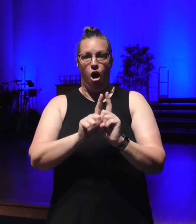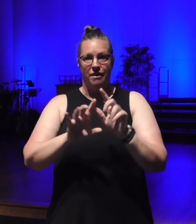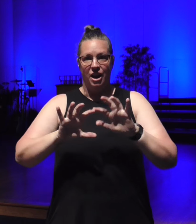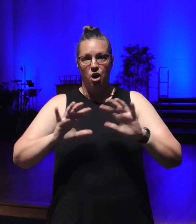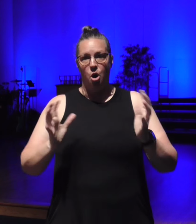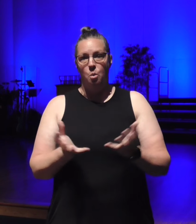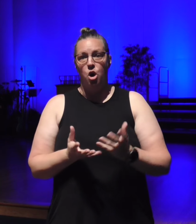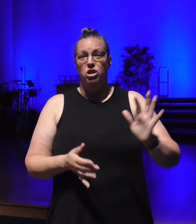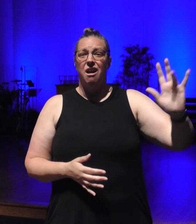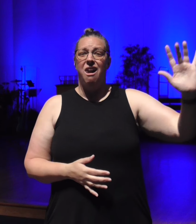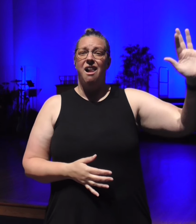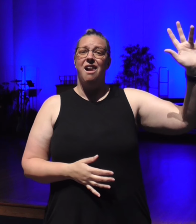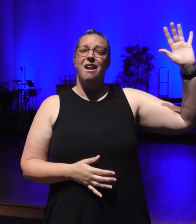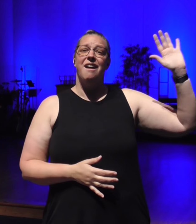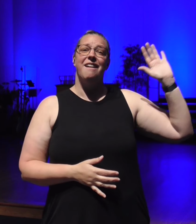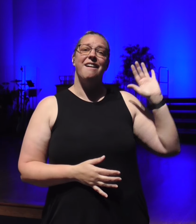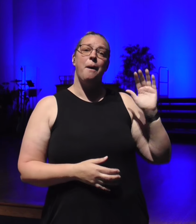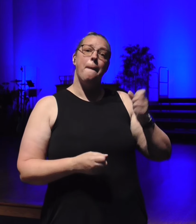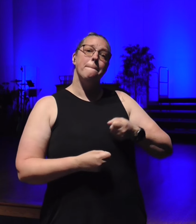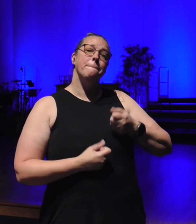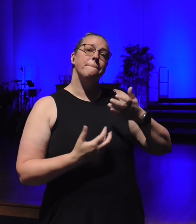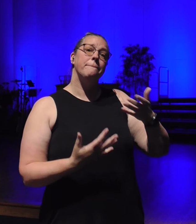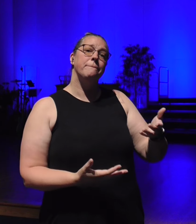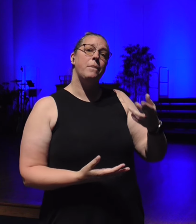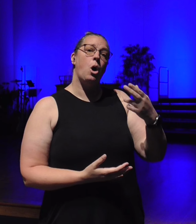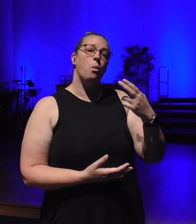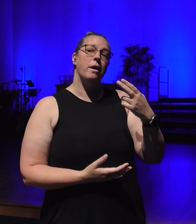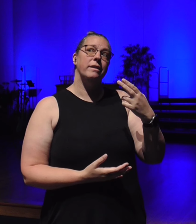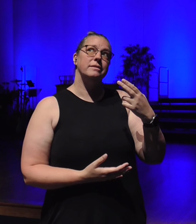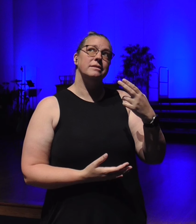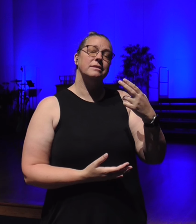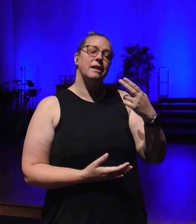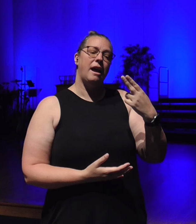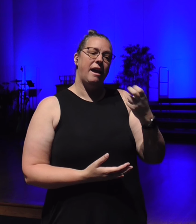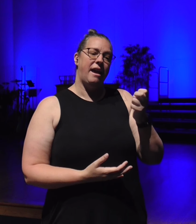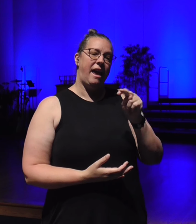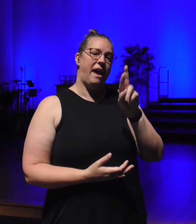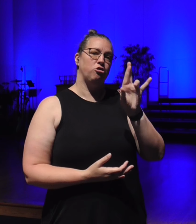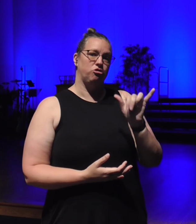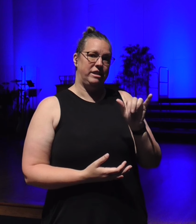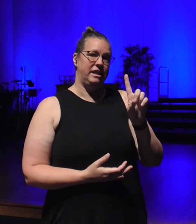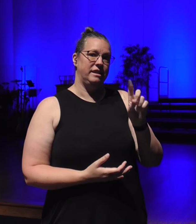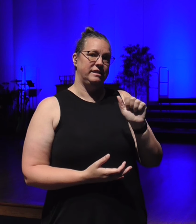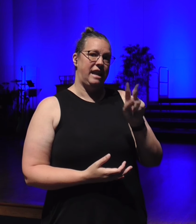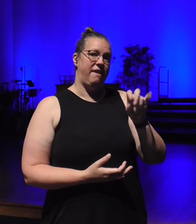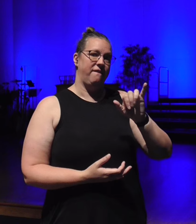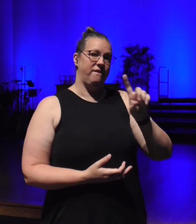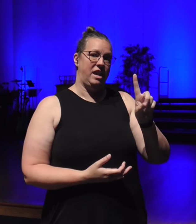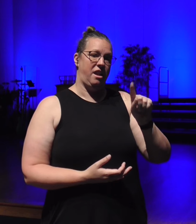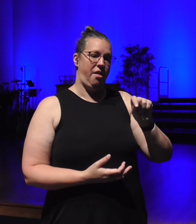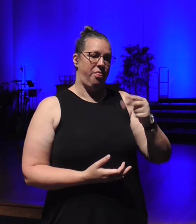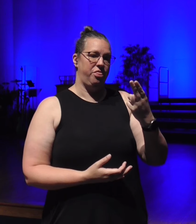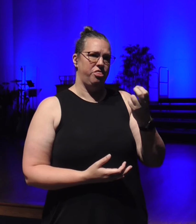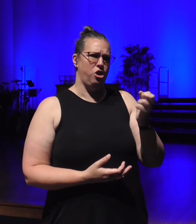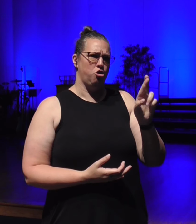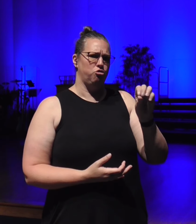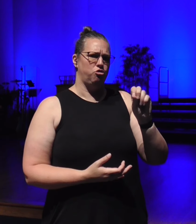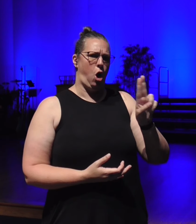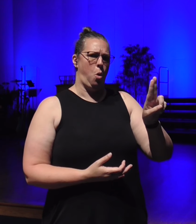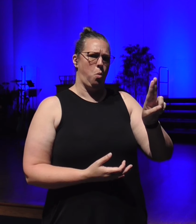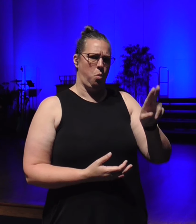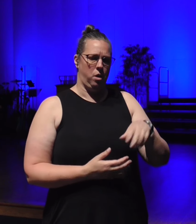in the times of poet, philosopher, and naturalist Henry David Thoreau. And perhaps within